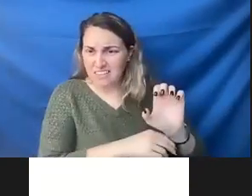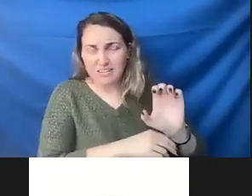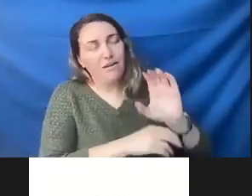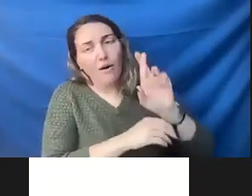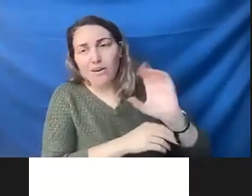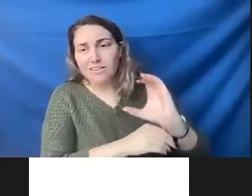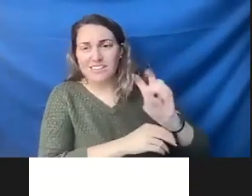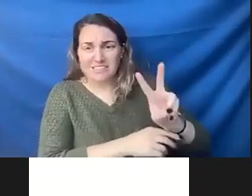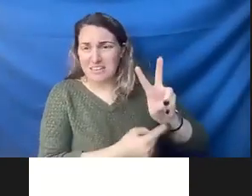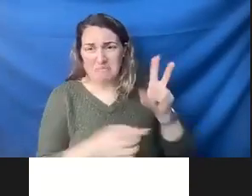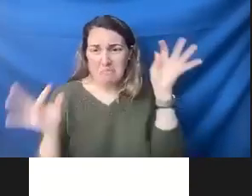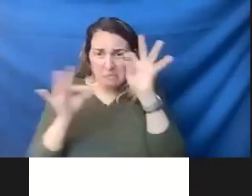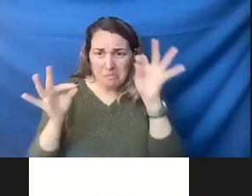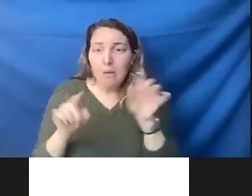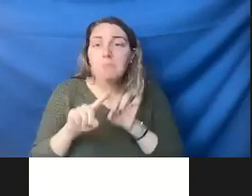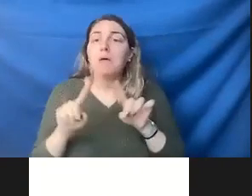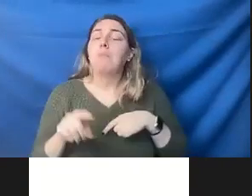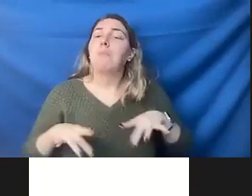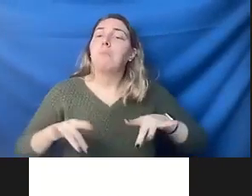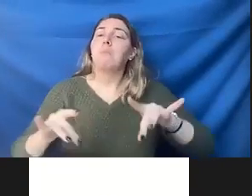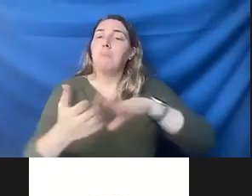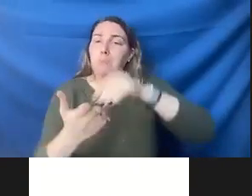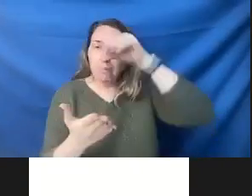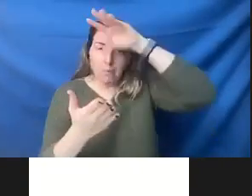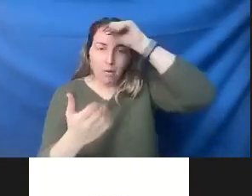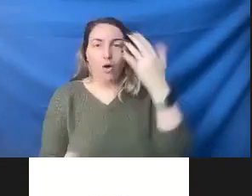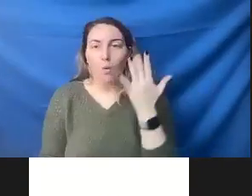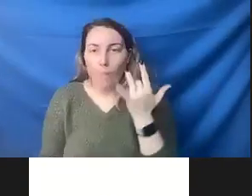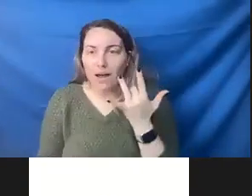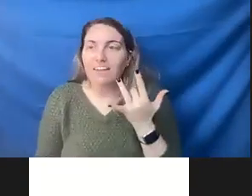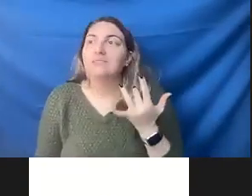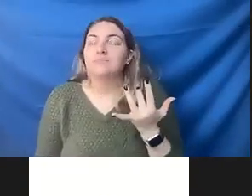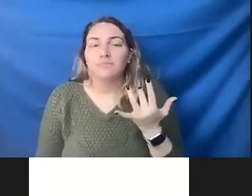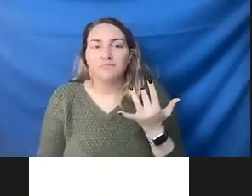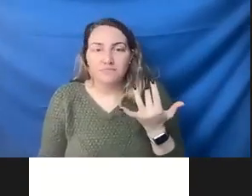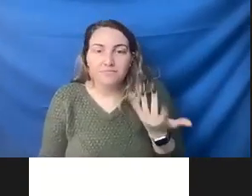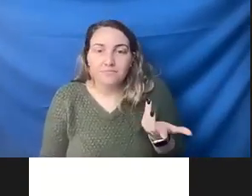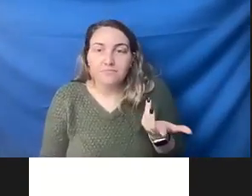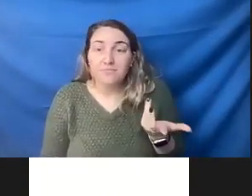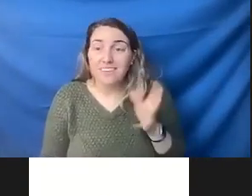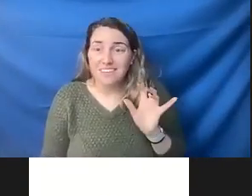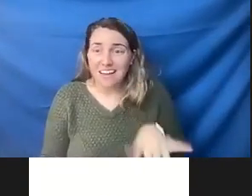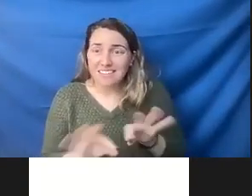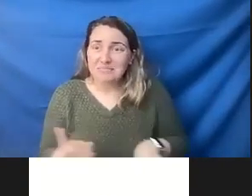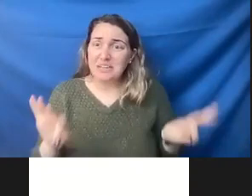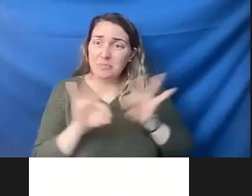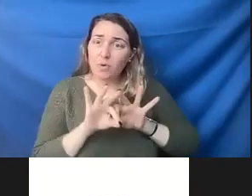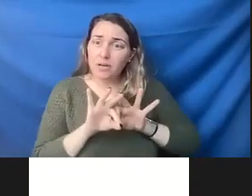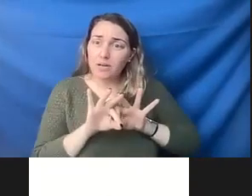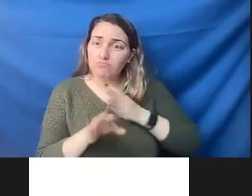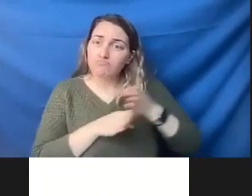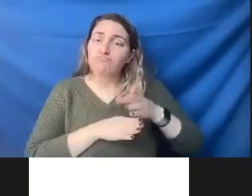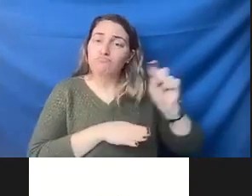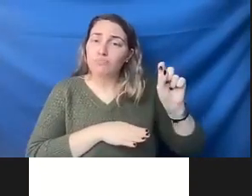lot about it because that was one of the major pieces of the major ballot question that was introduced by them.